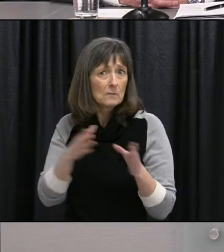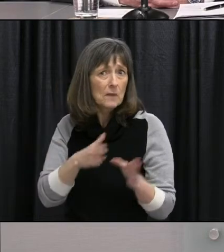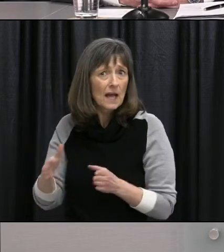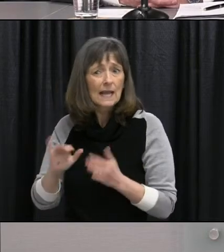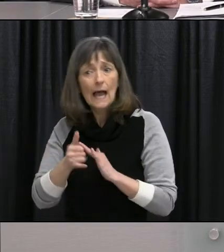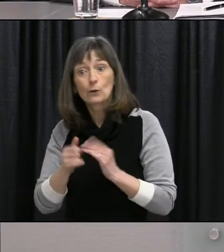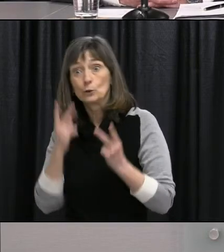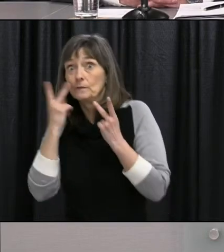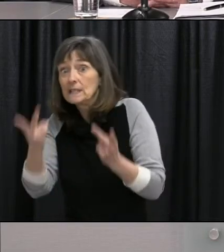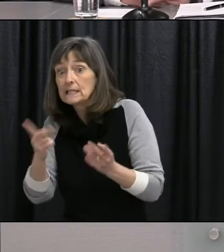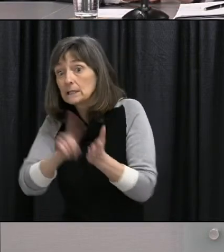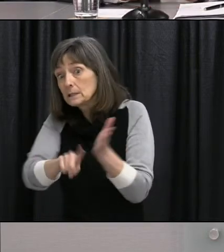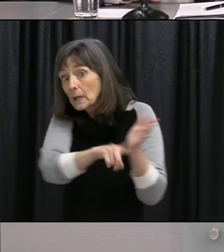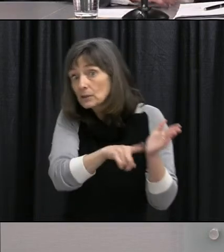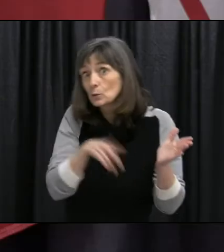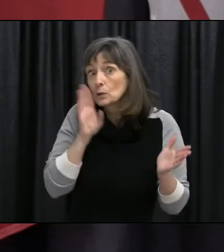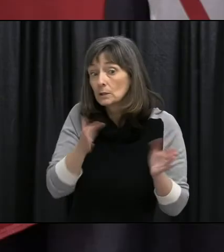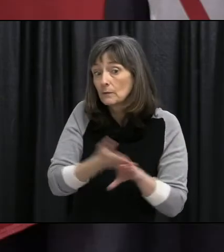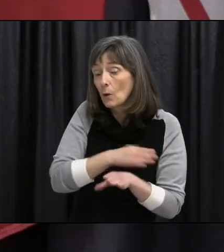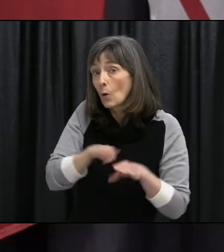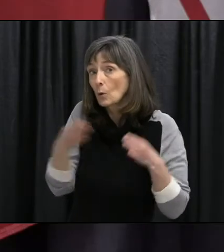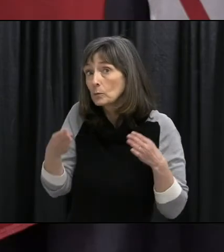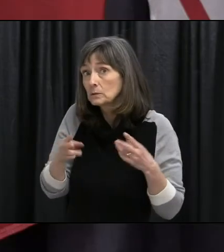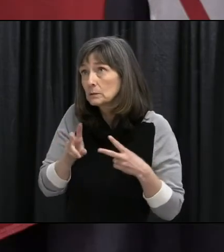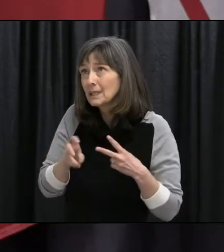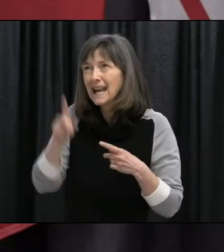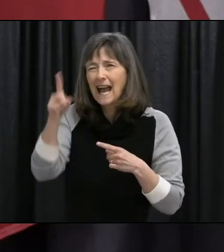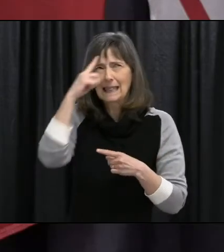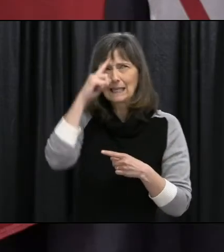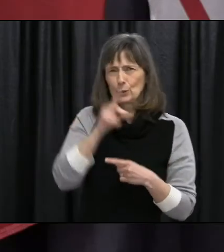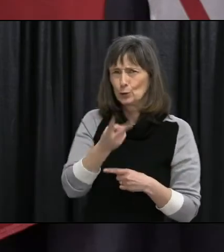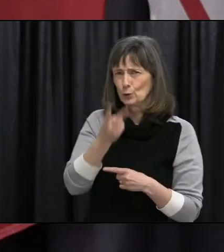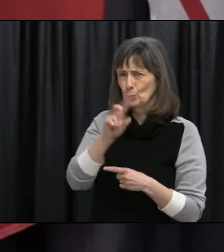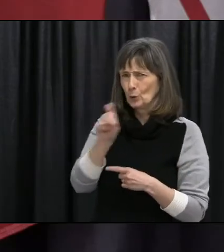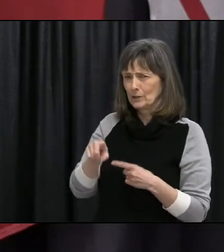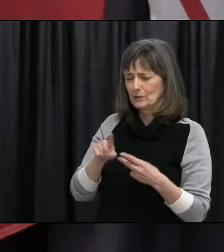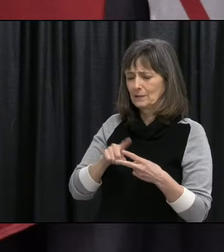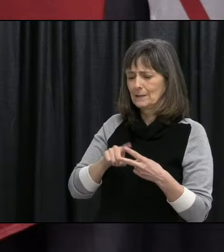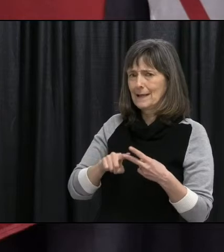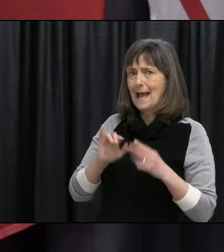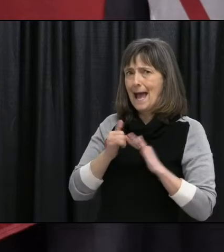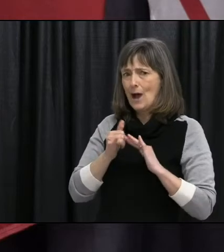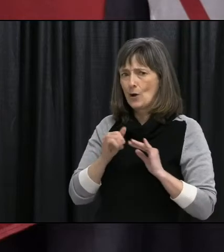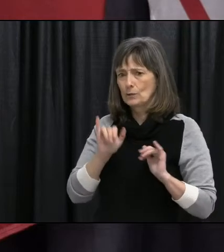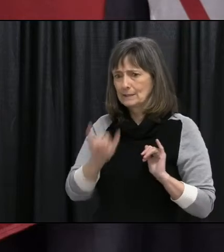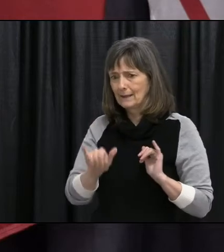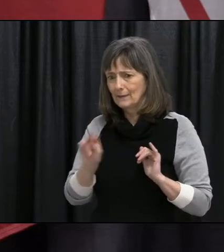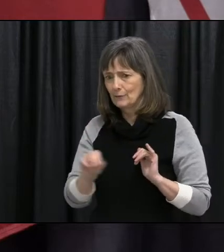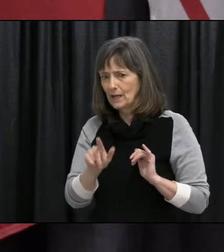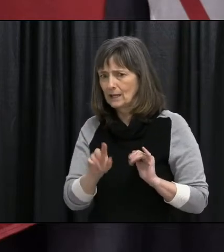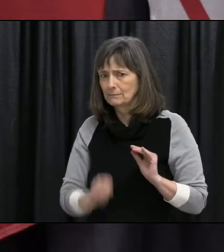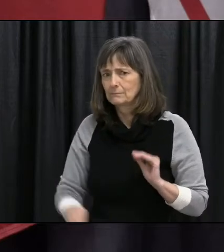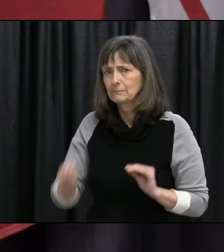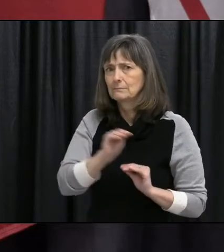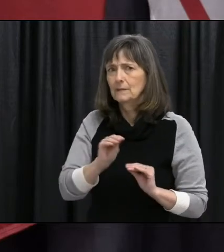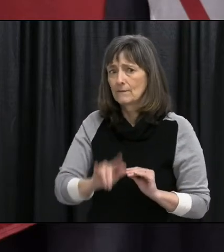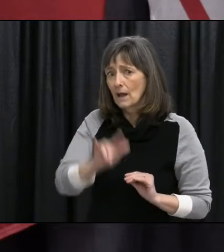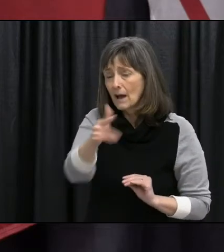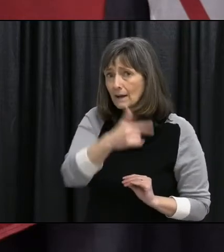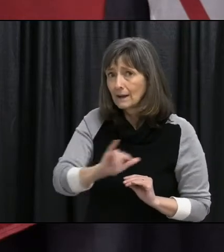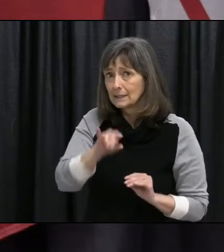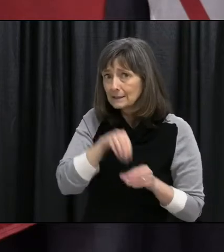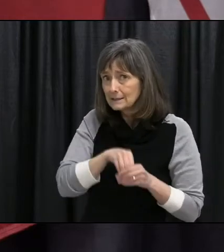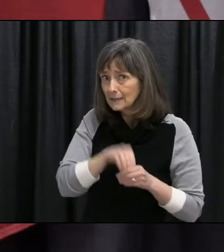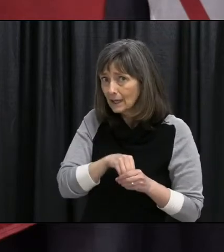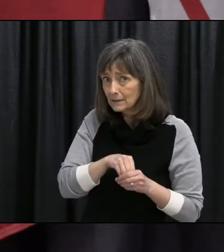guidelines? So I think there was the two questions that I heard there. One would have been how you move around the province using the local airlines, and that